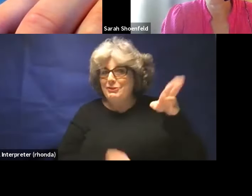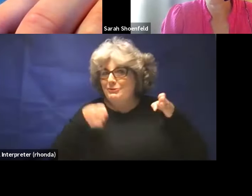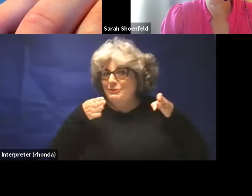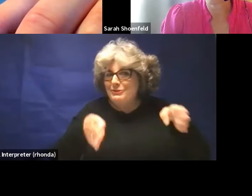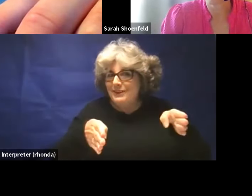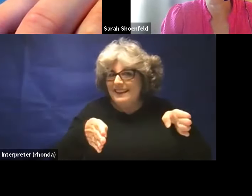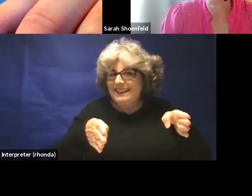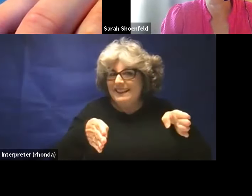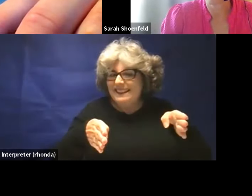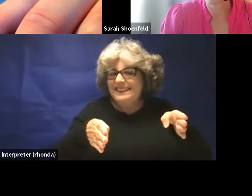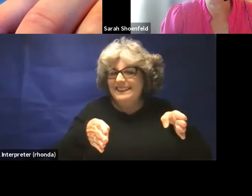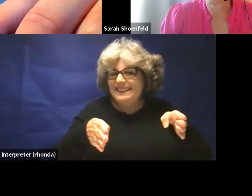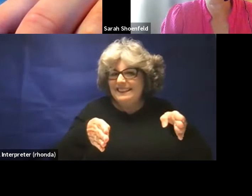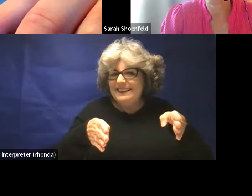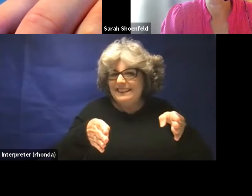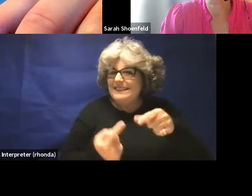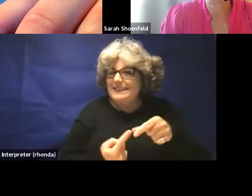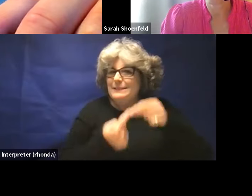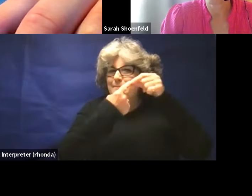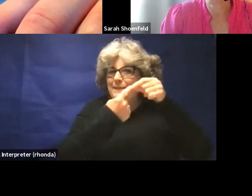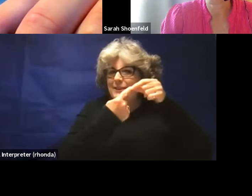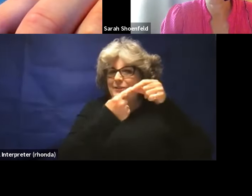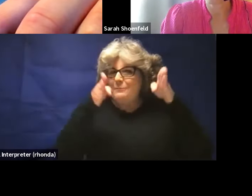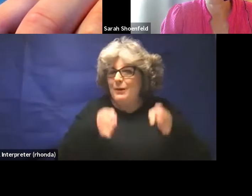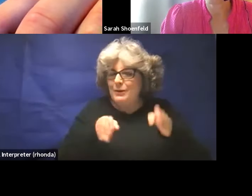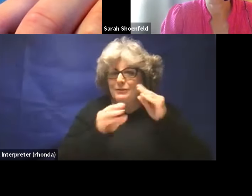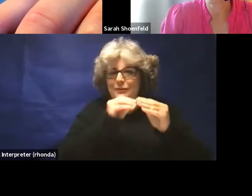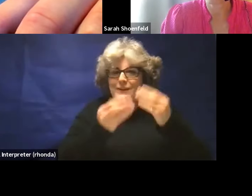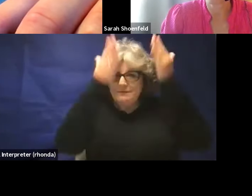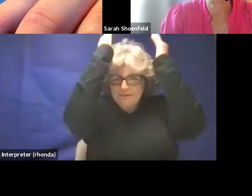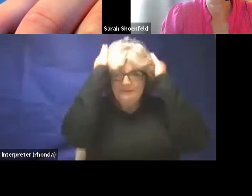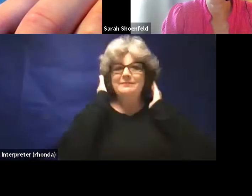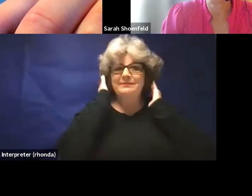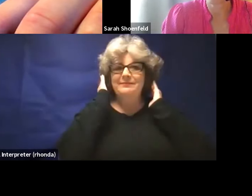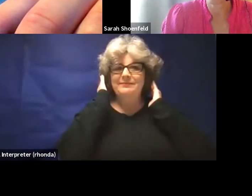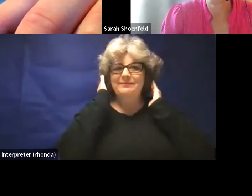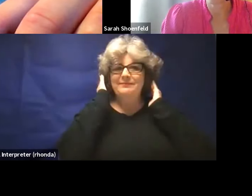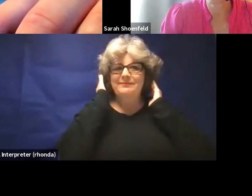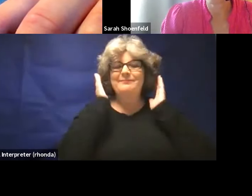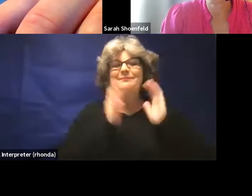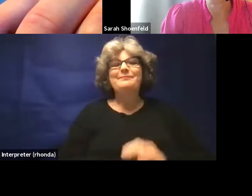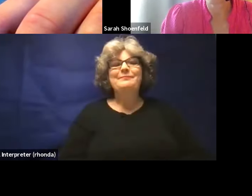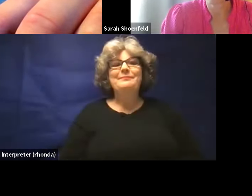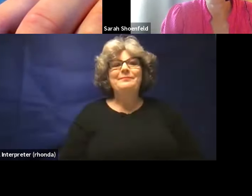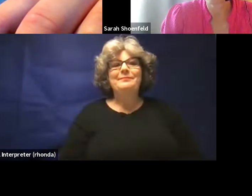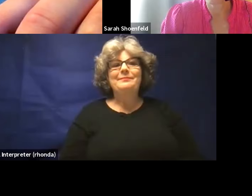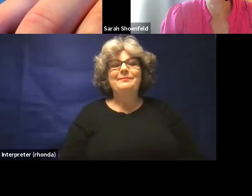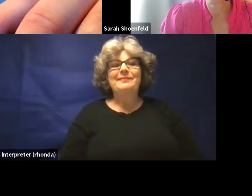Street and to the special hairdresser person, who's the only person in the world who could straighten my hair